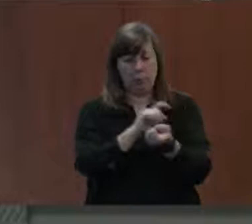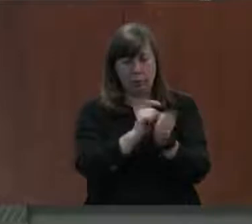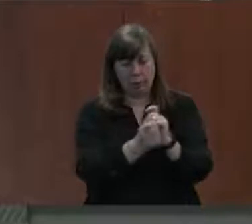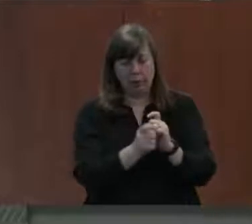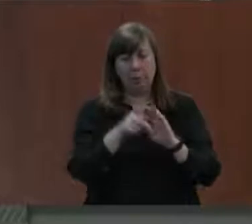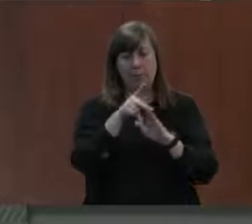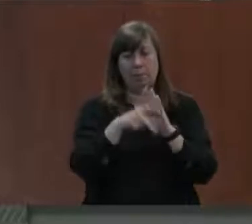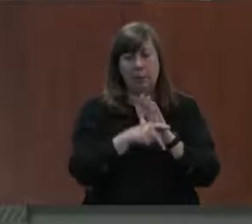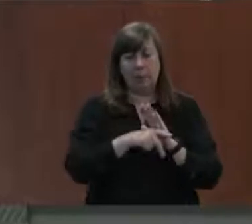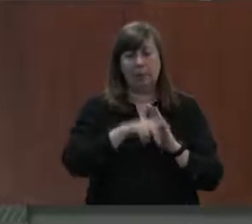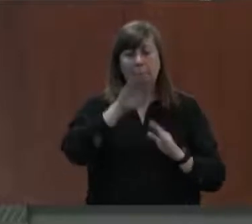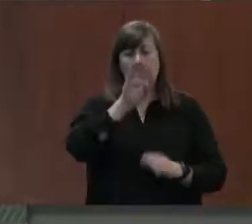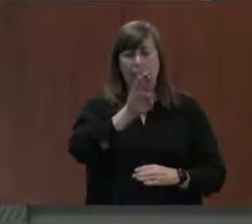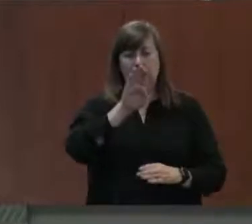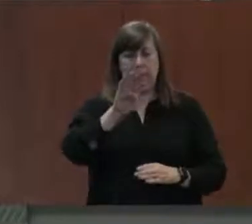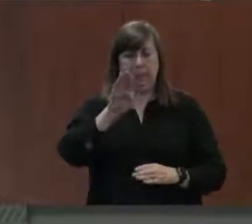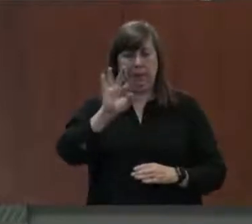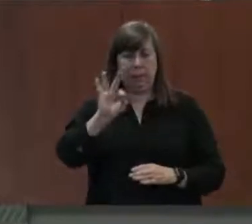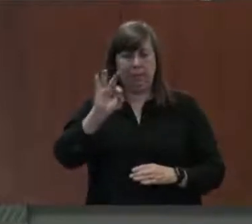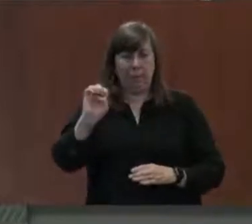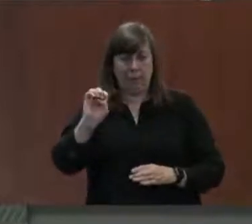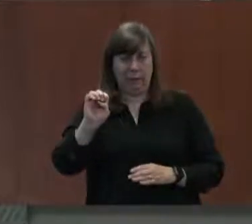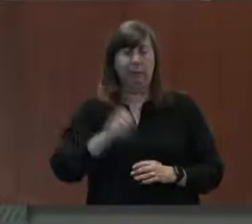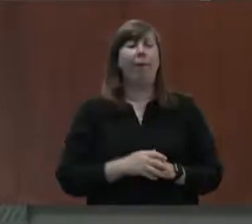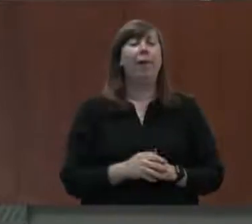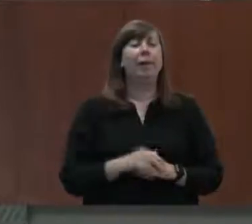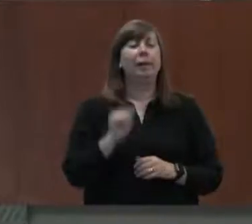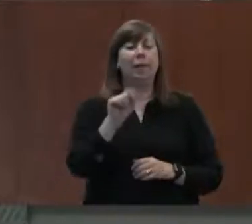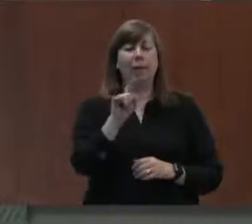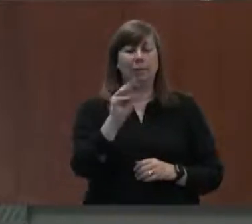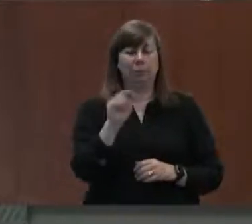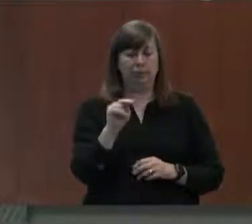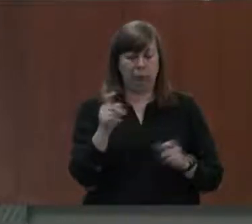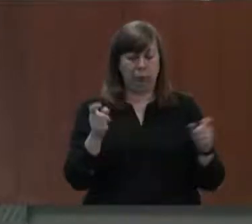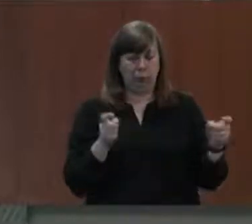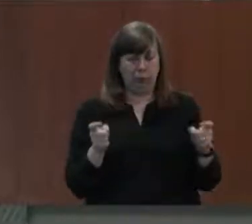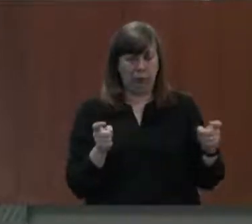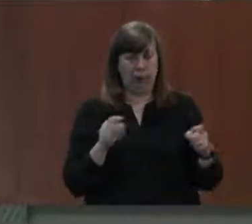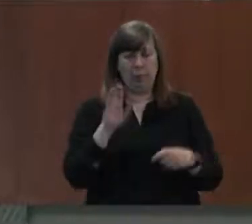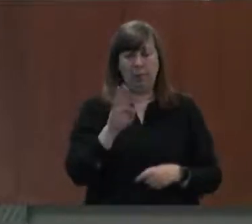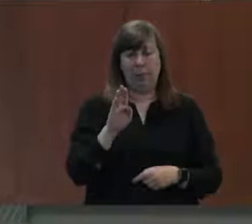changes to policy Bbfe, administrative regulation